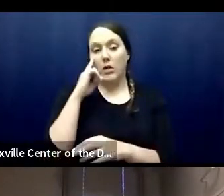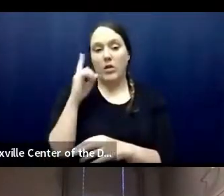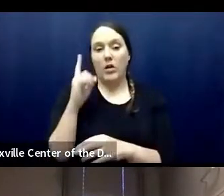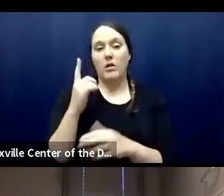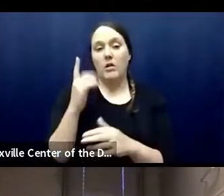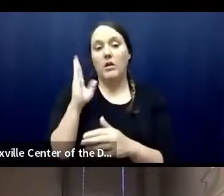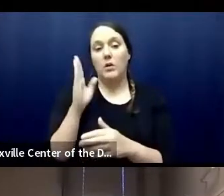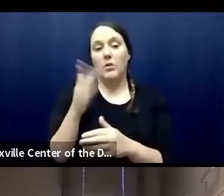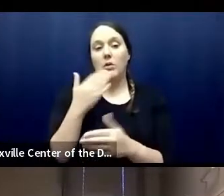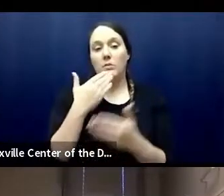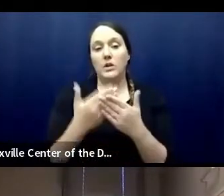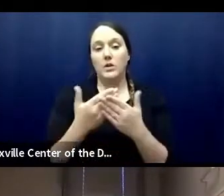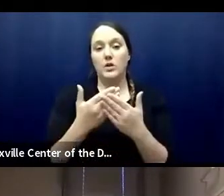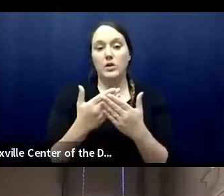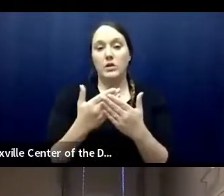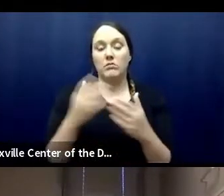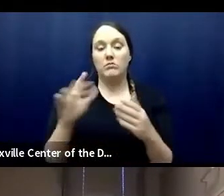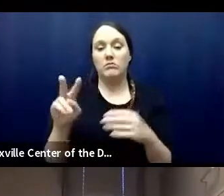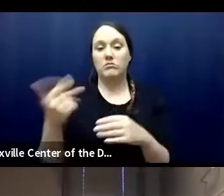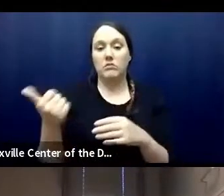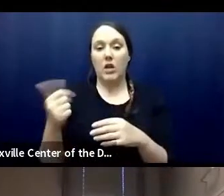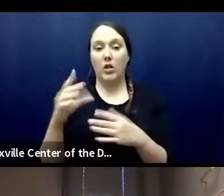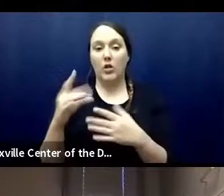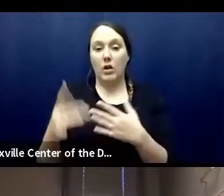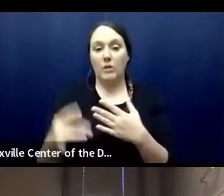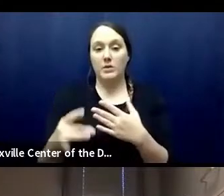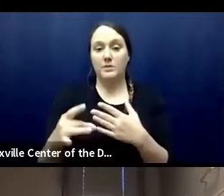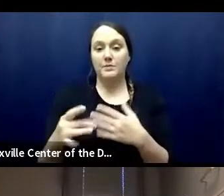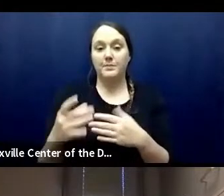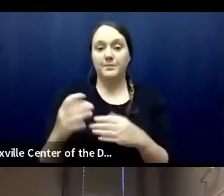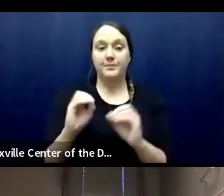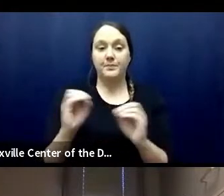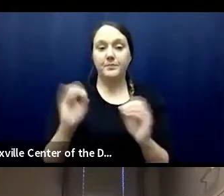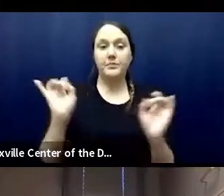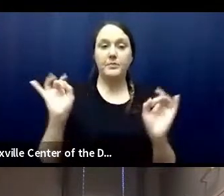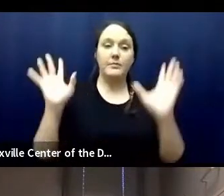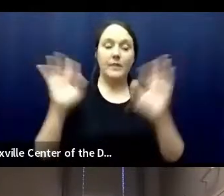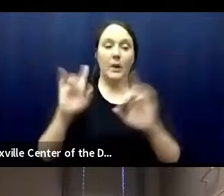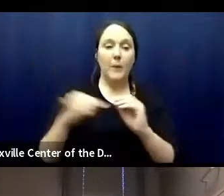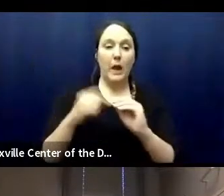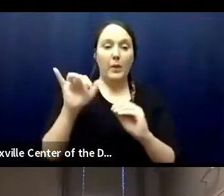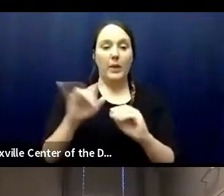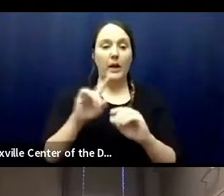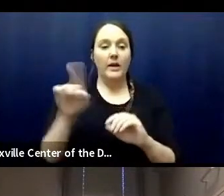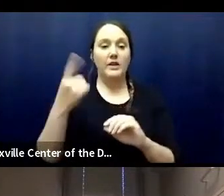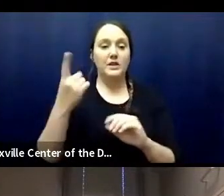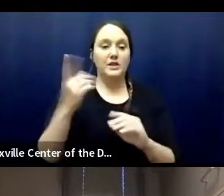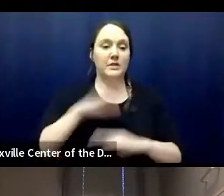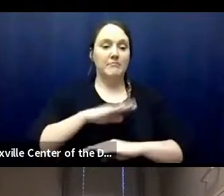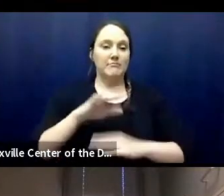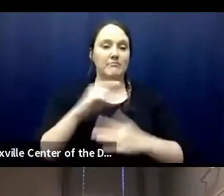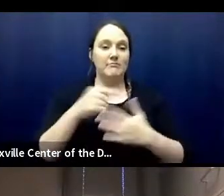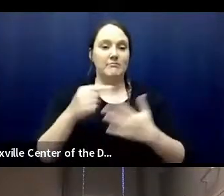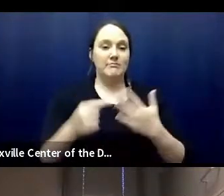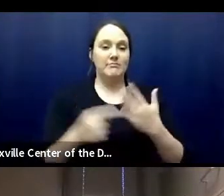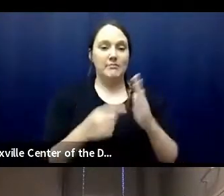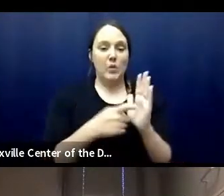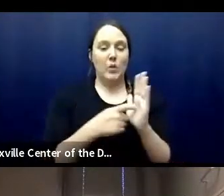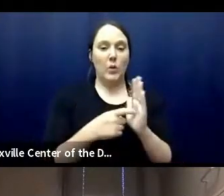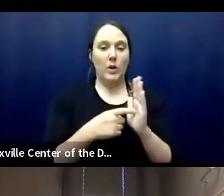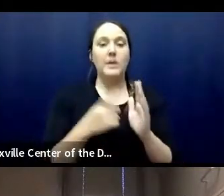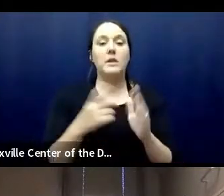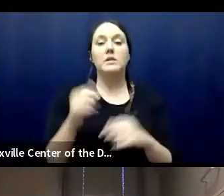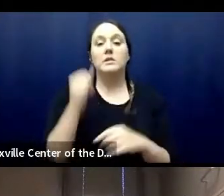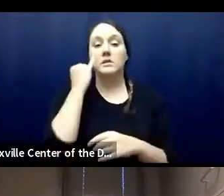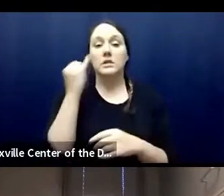thought would be a reasonable alternative. There's nothing magical about that other than it meets those criteria. If you have another location that meets